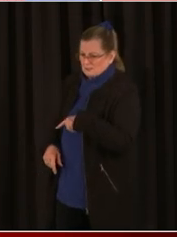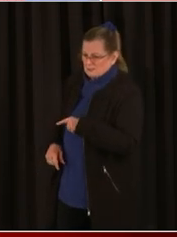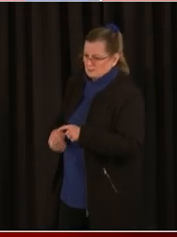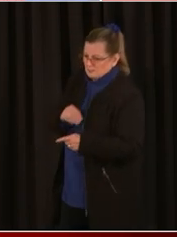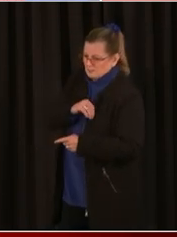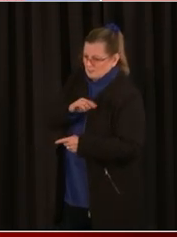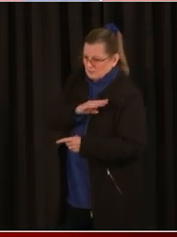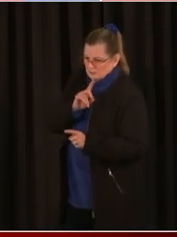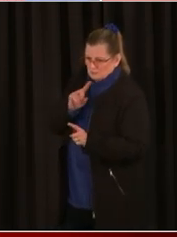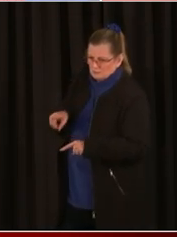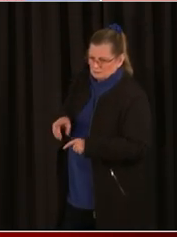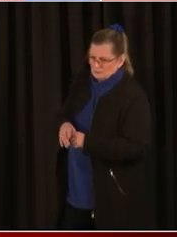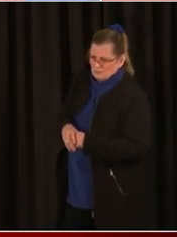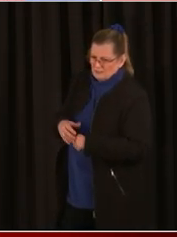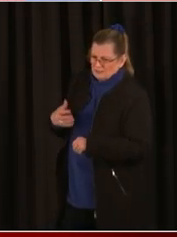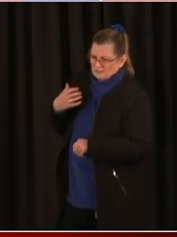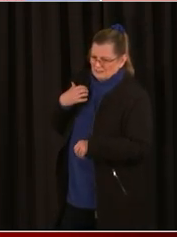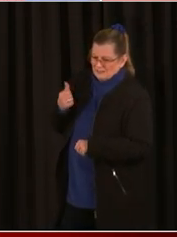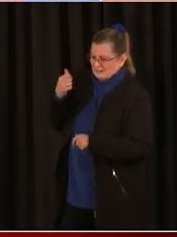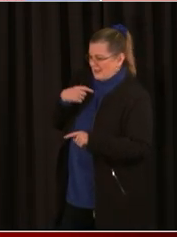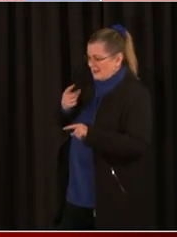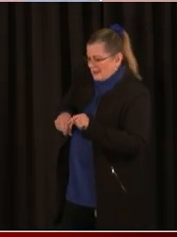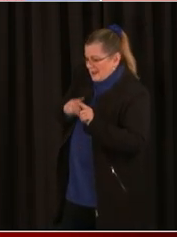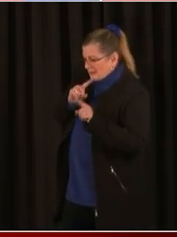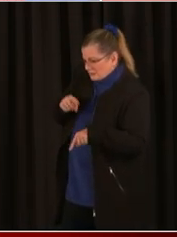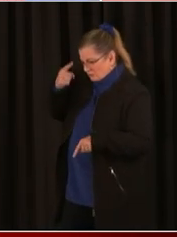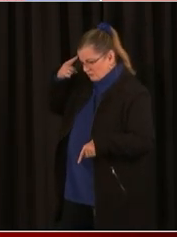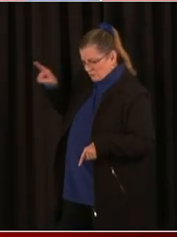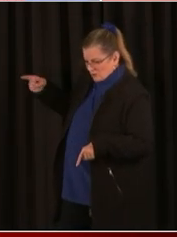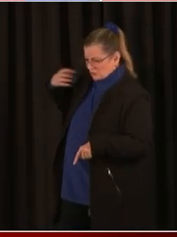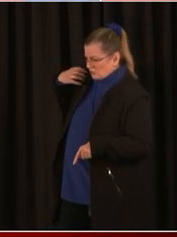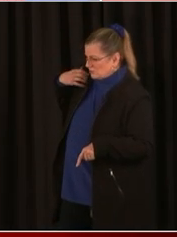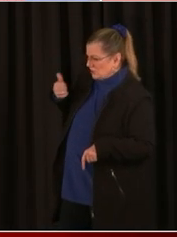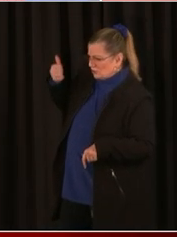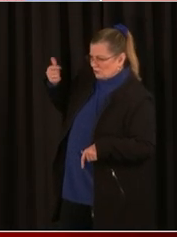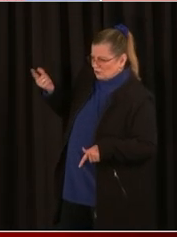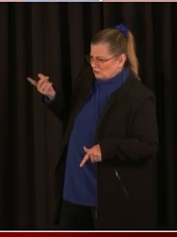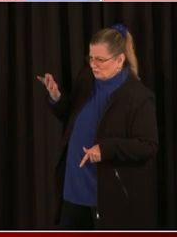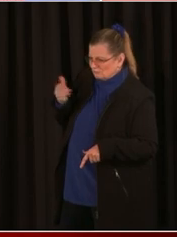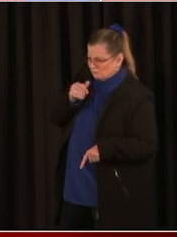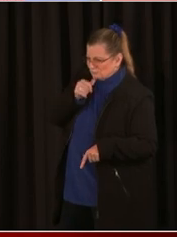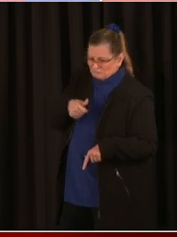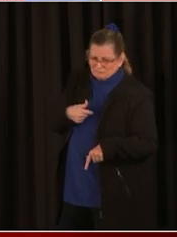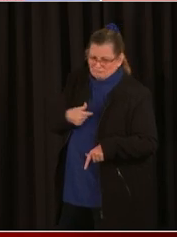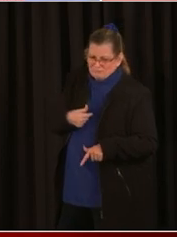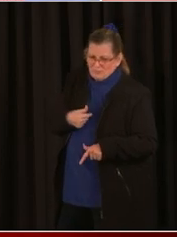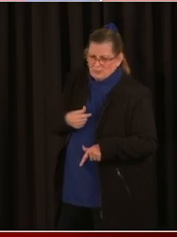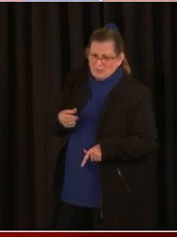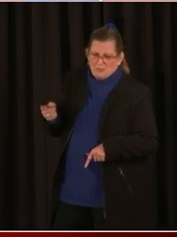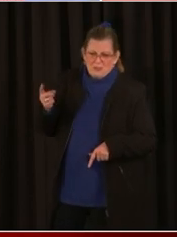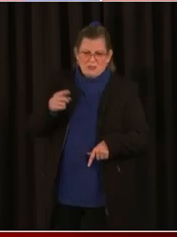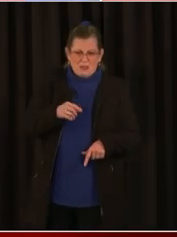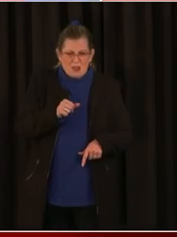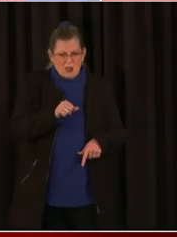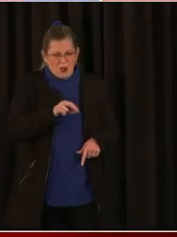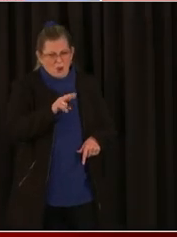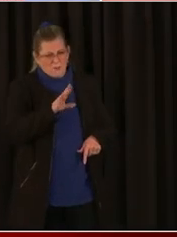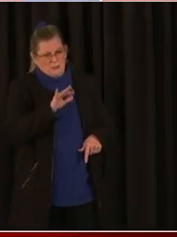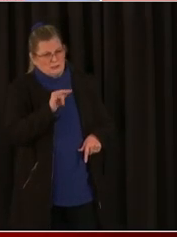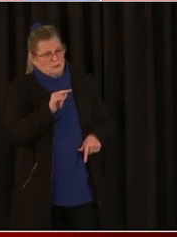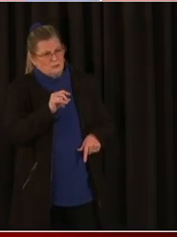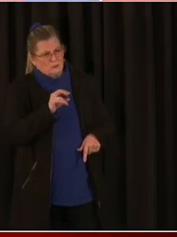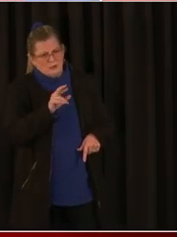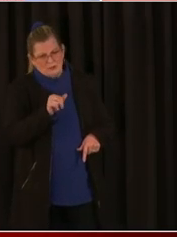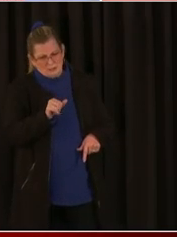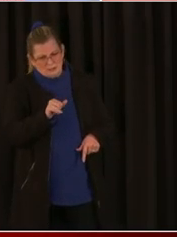That's a question for the chancellor. And I know you guys, the arbitrator yesterday or Saturday